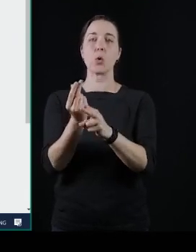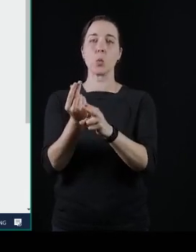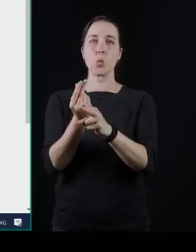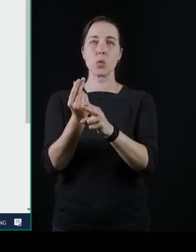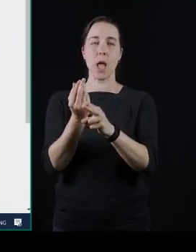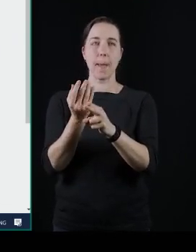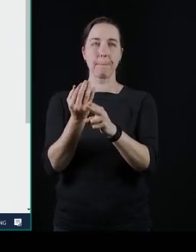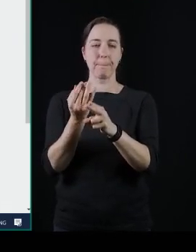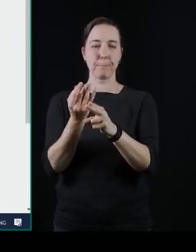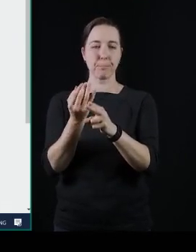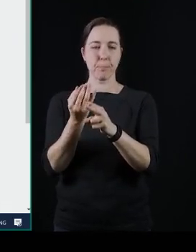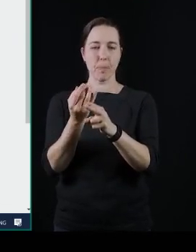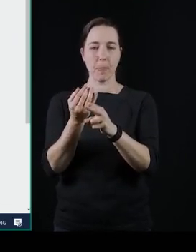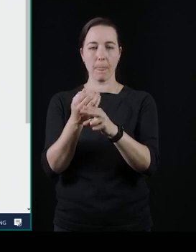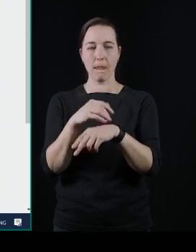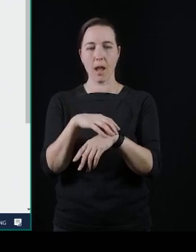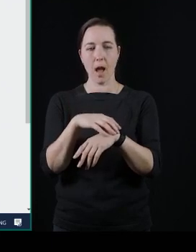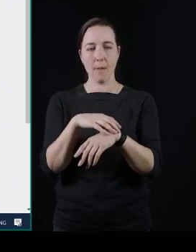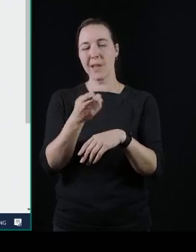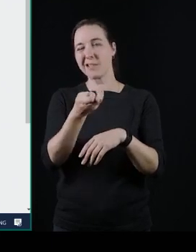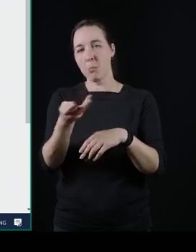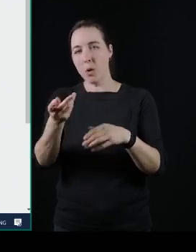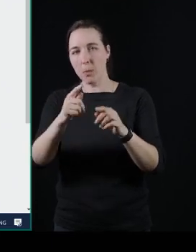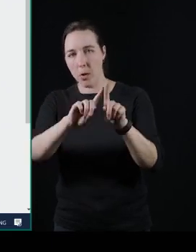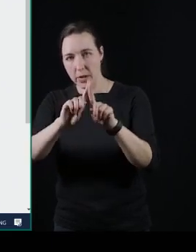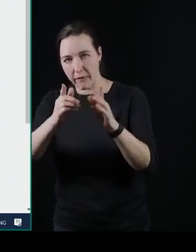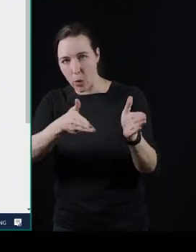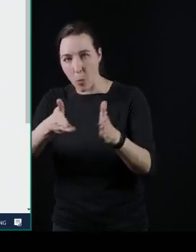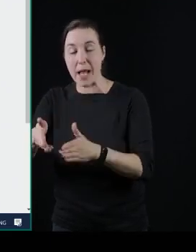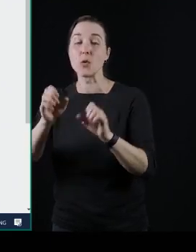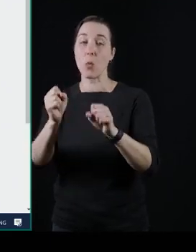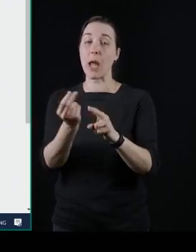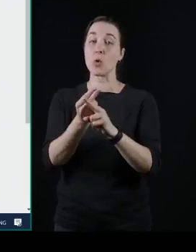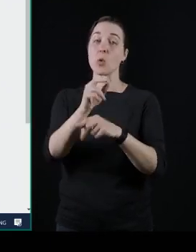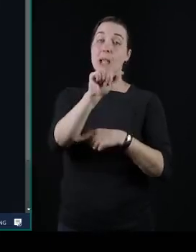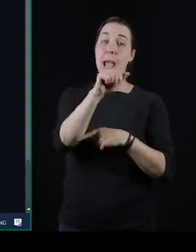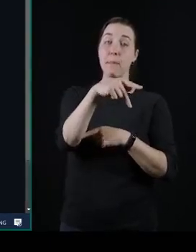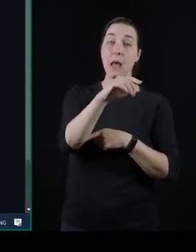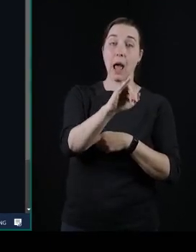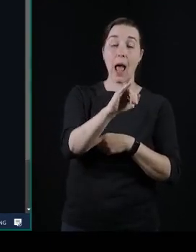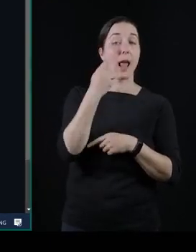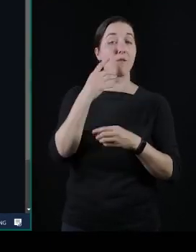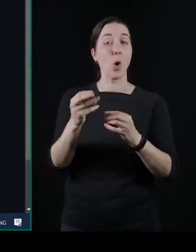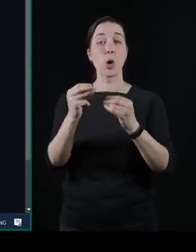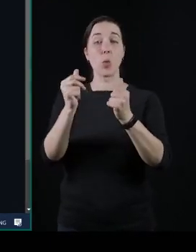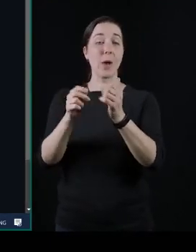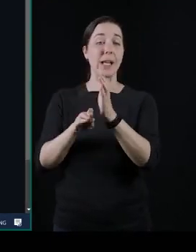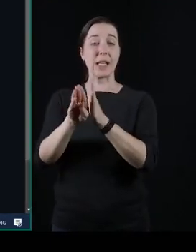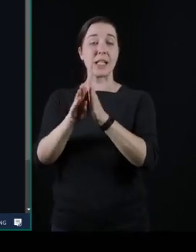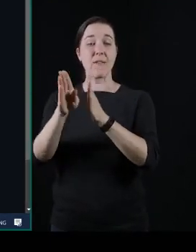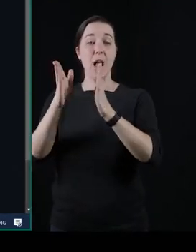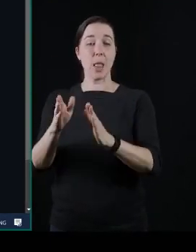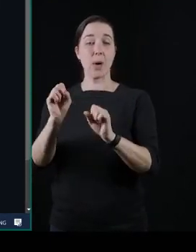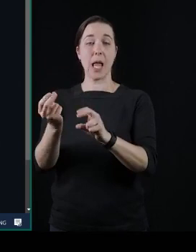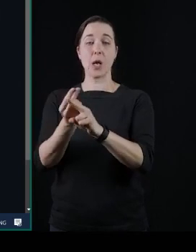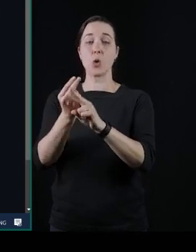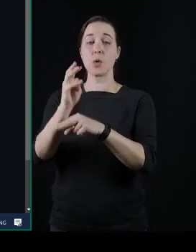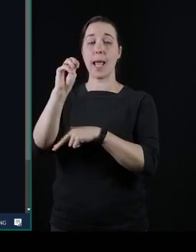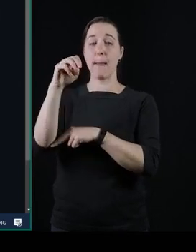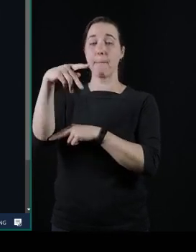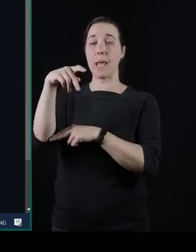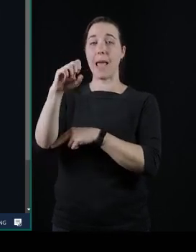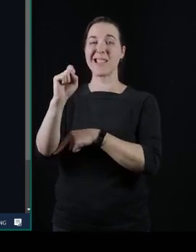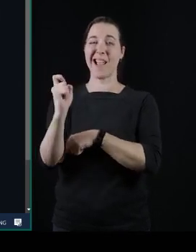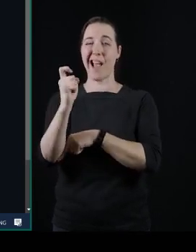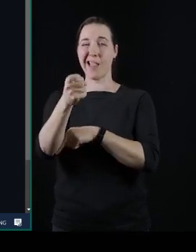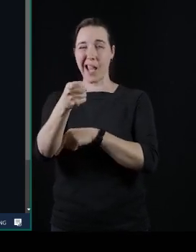multiple ways. First of all, we can use the API. For quick developer purposes, we can use the